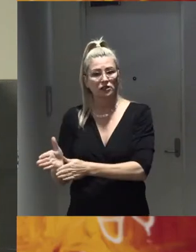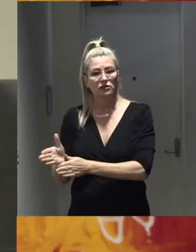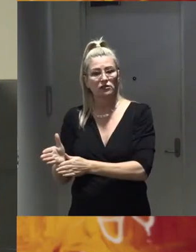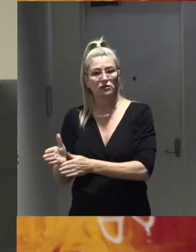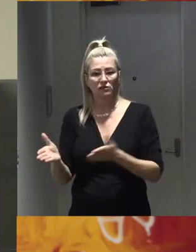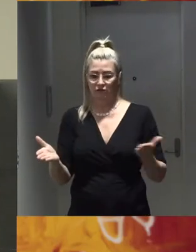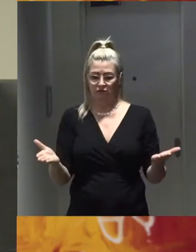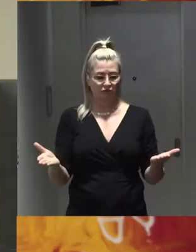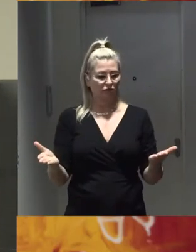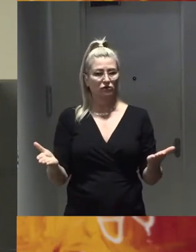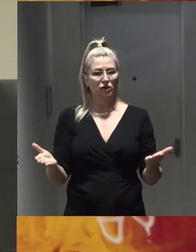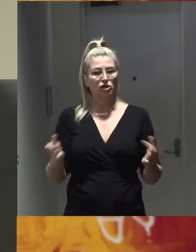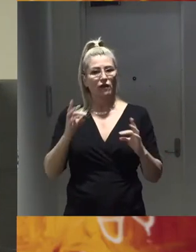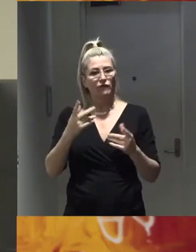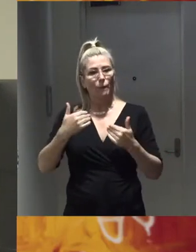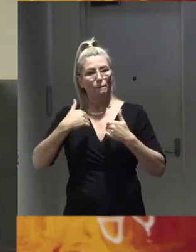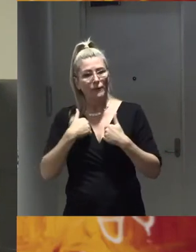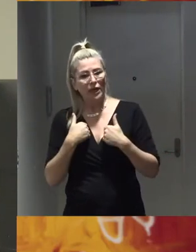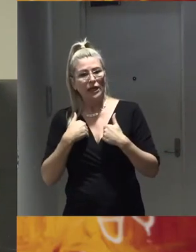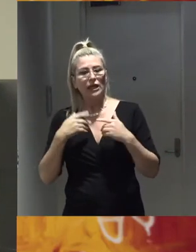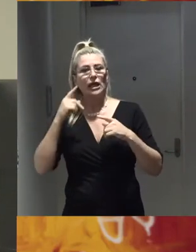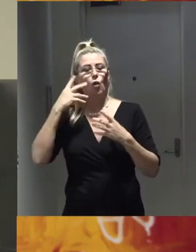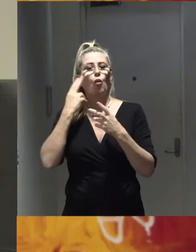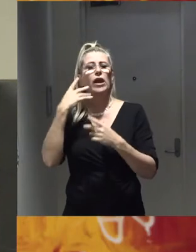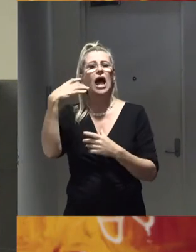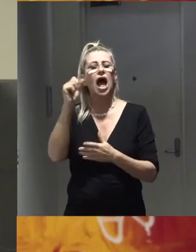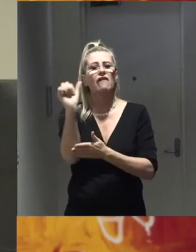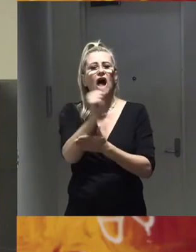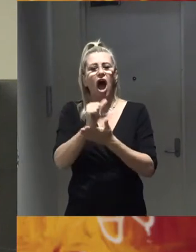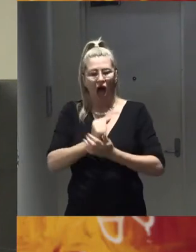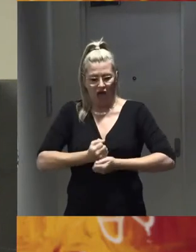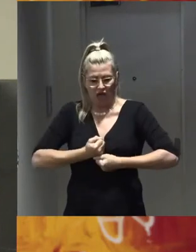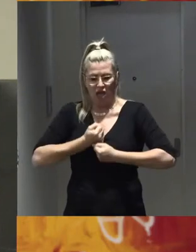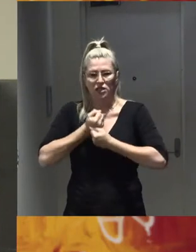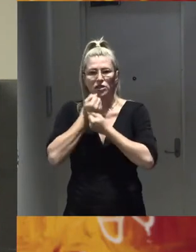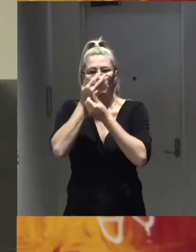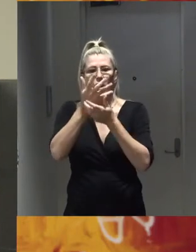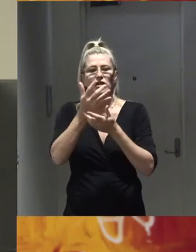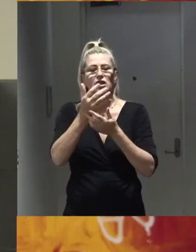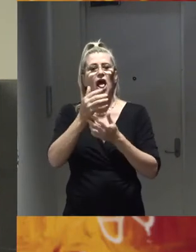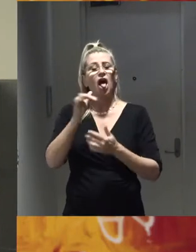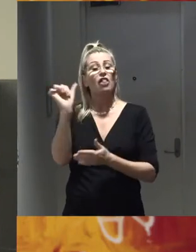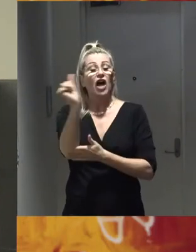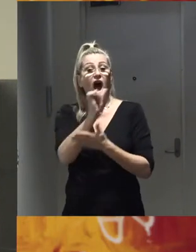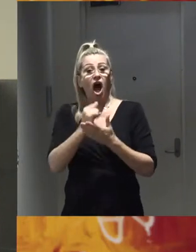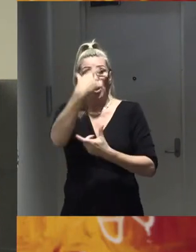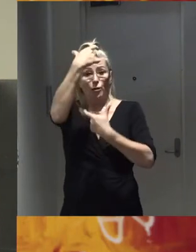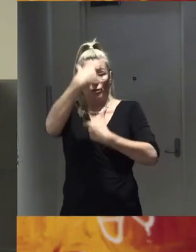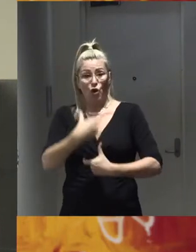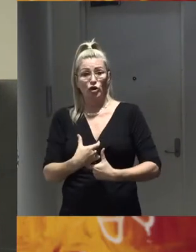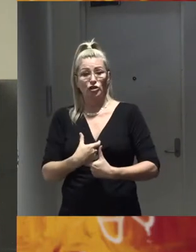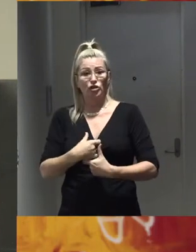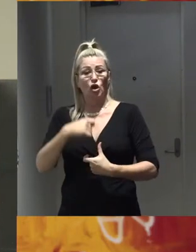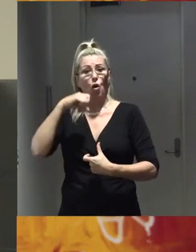It strikes me that in giving artistic expression, the artist naturally and courageously